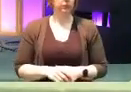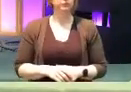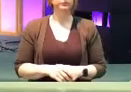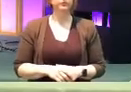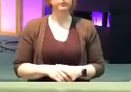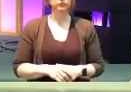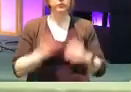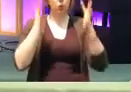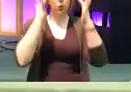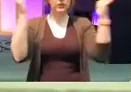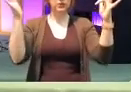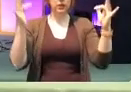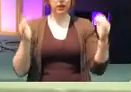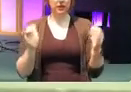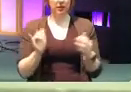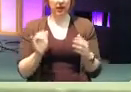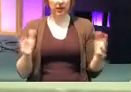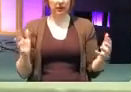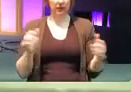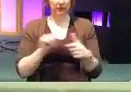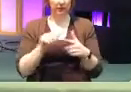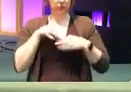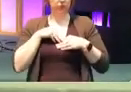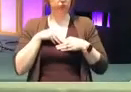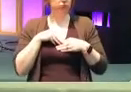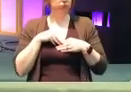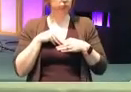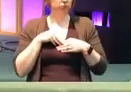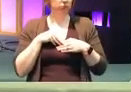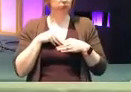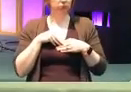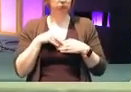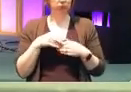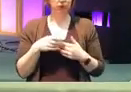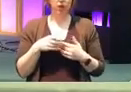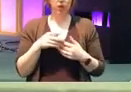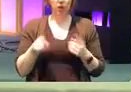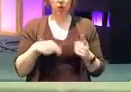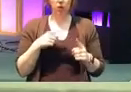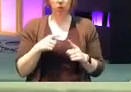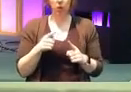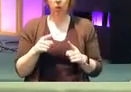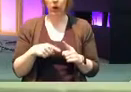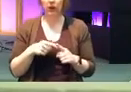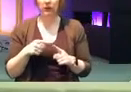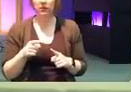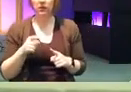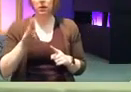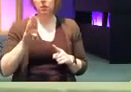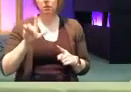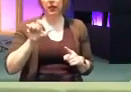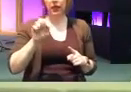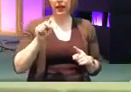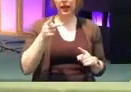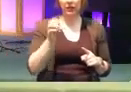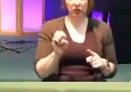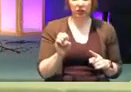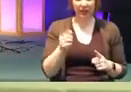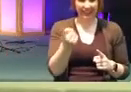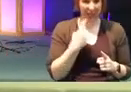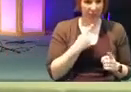where the risky is actually embraced. When Blanche Britton came to Devil's Lake 90 years